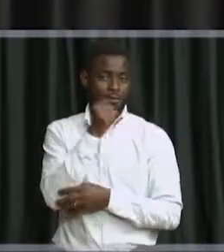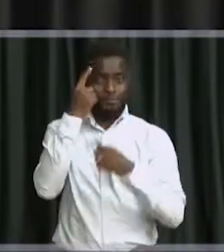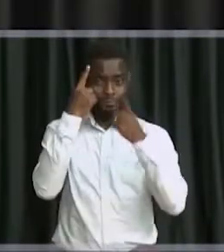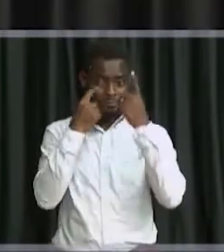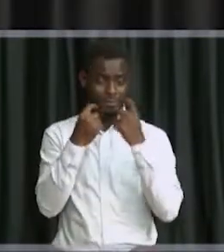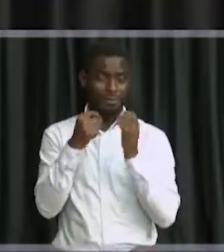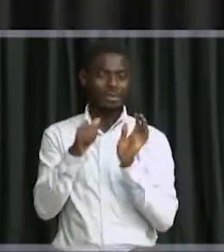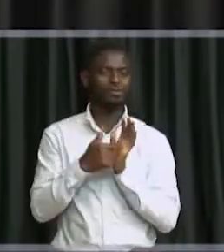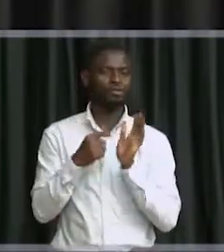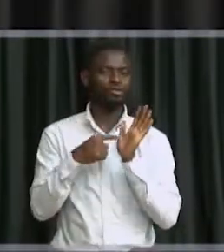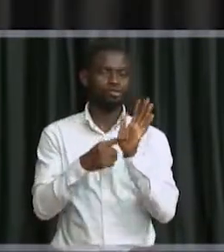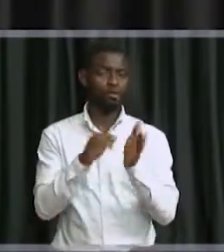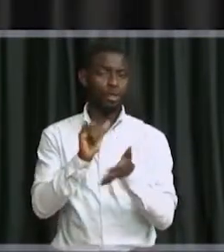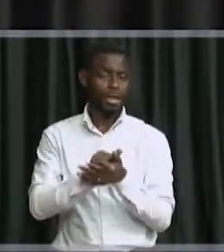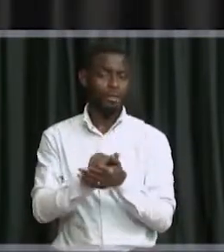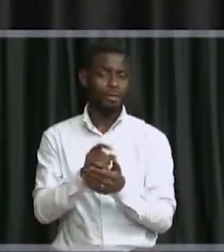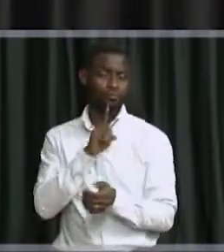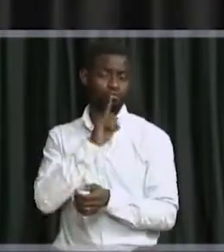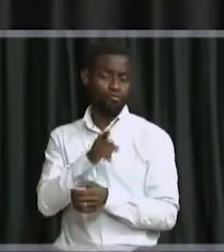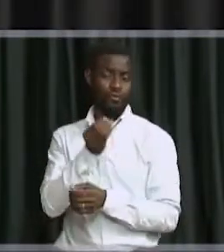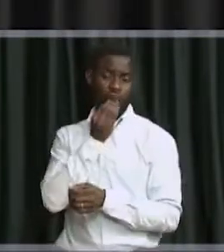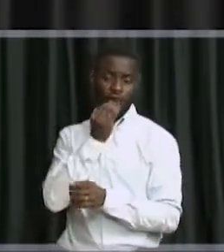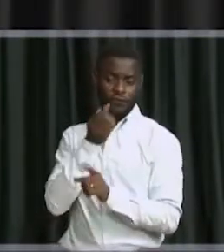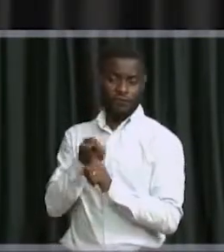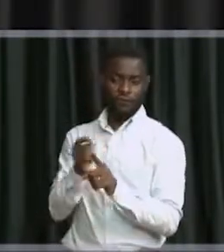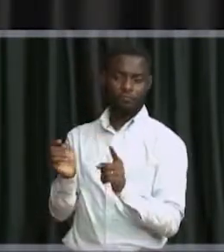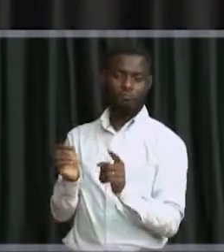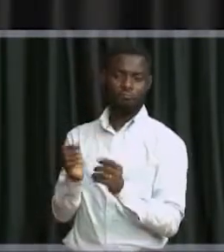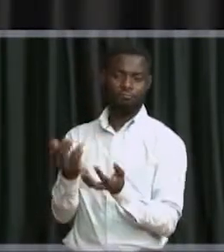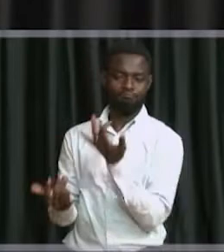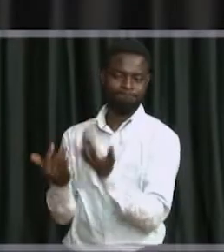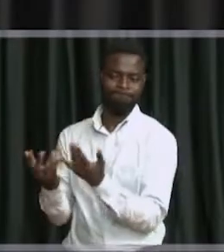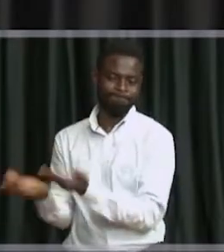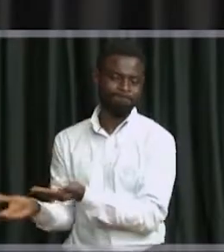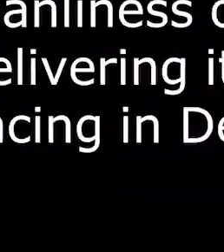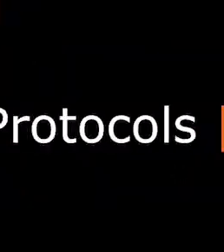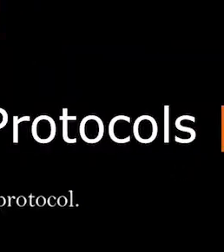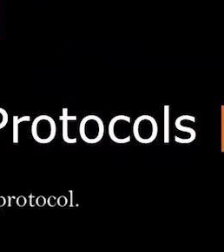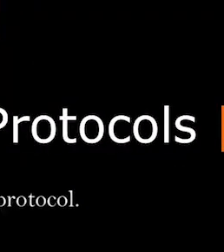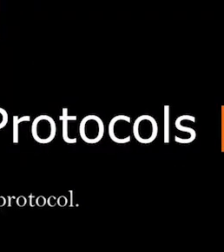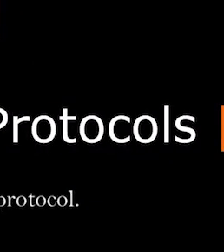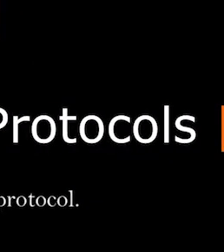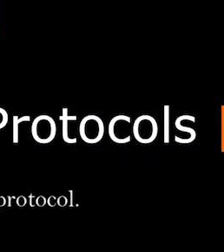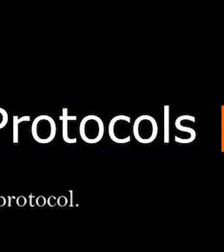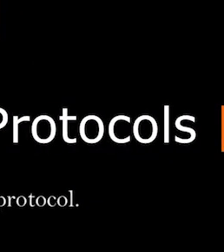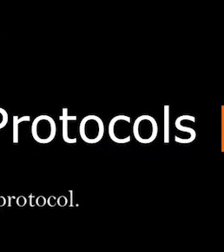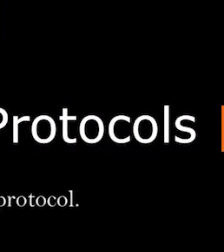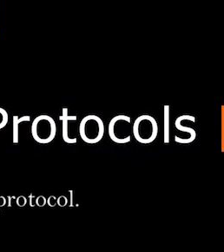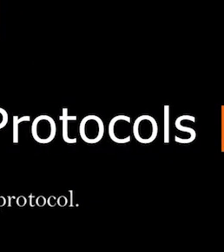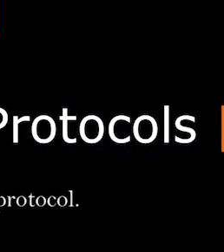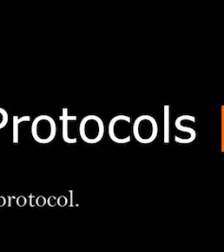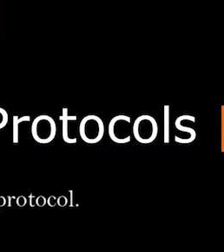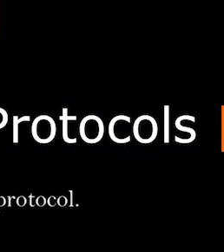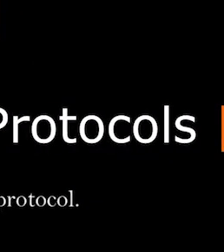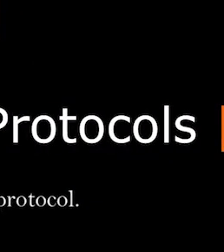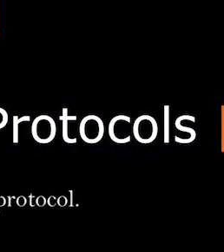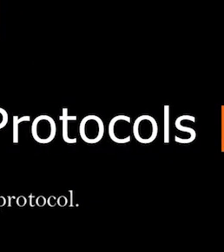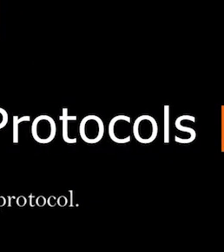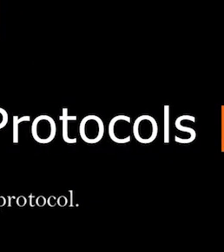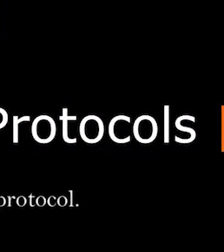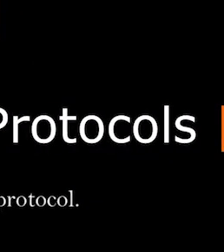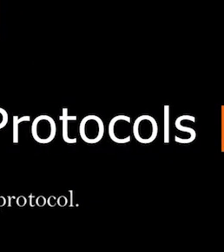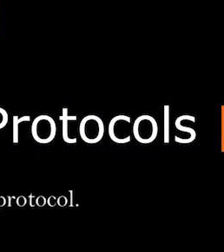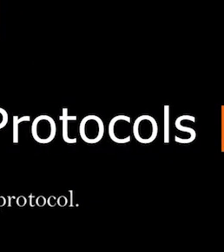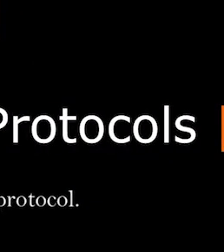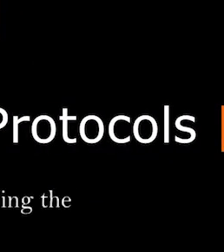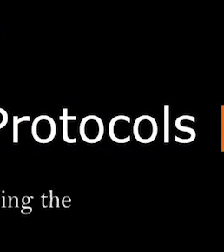ediyaneno ifi i jaso ne hewbi e ni hon diya tosu naye e ye e social distance abbra a